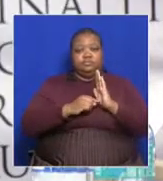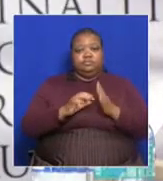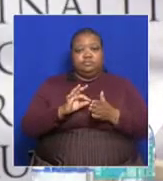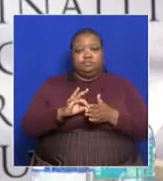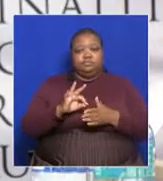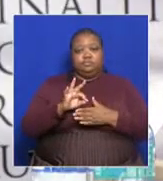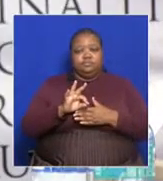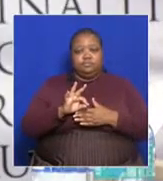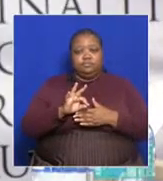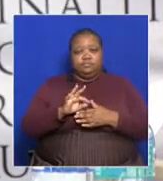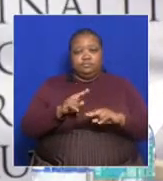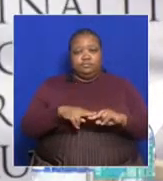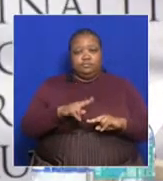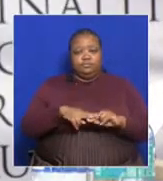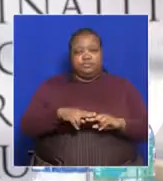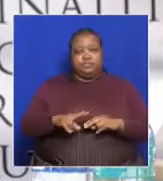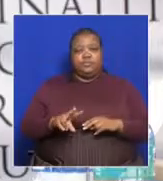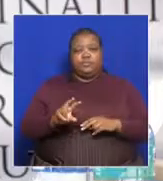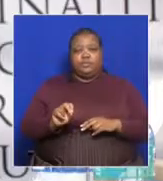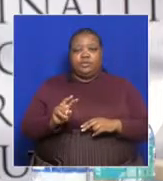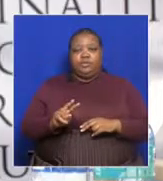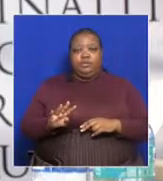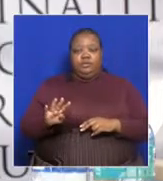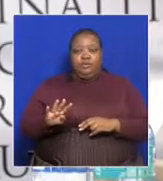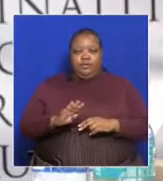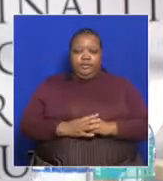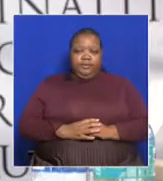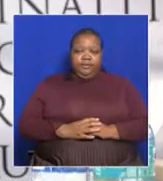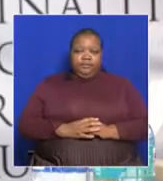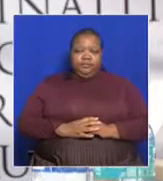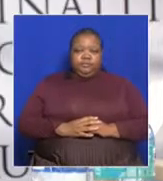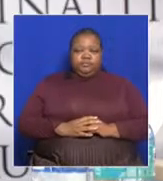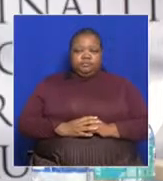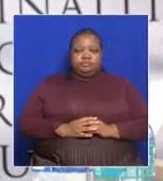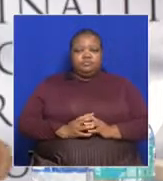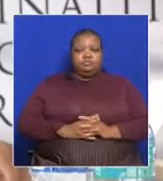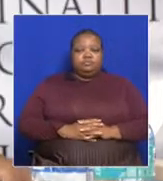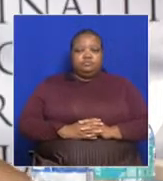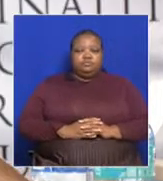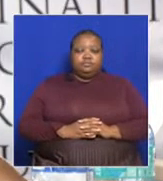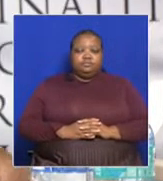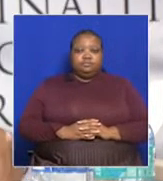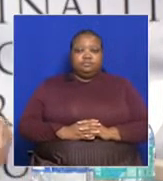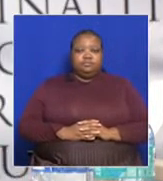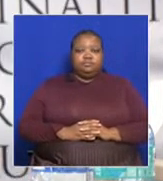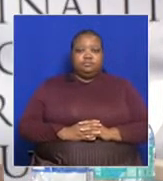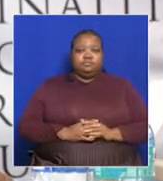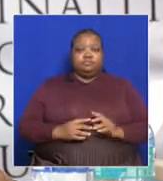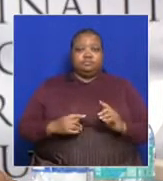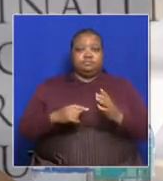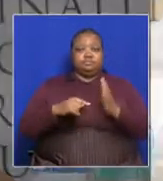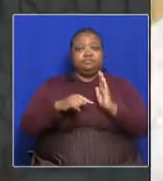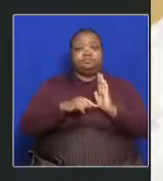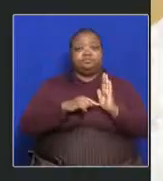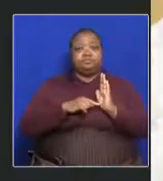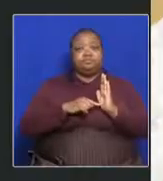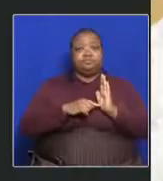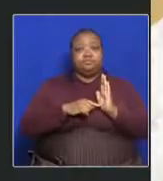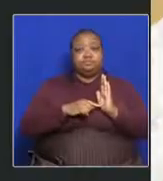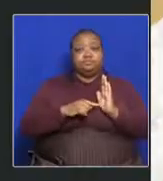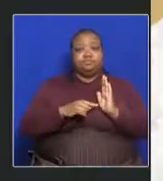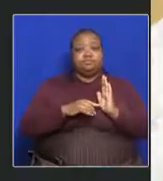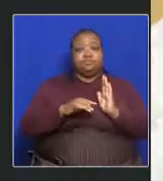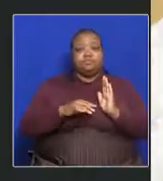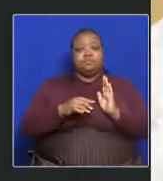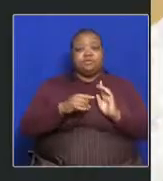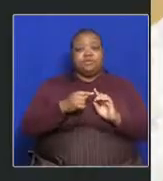February 2024, and it appears at the bottom to be from General Sinona.